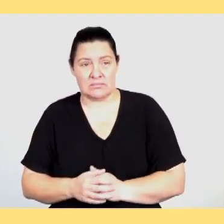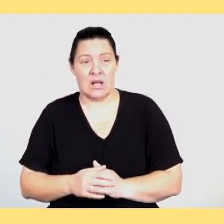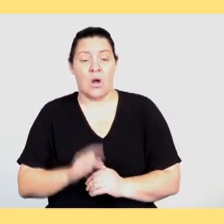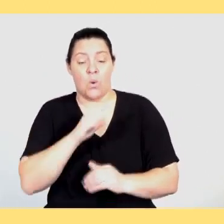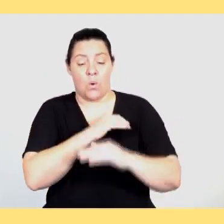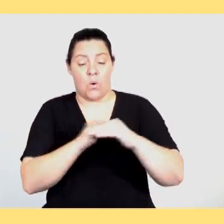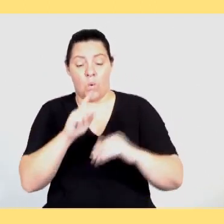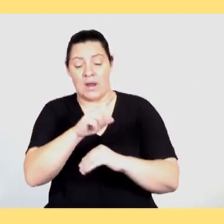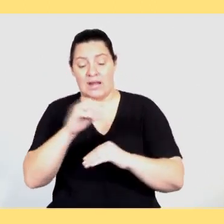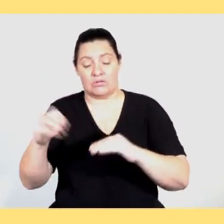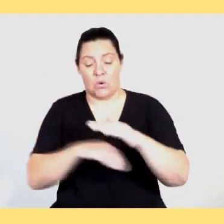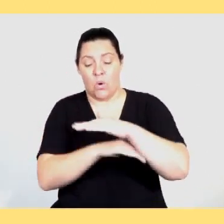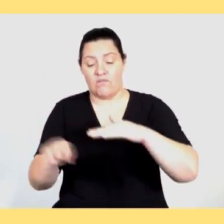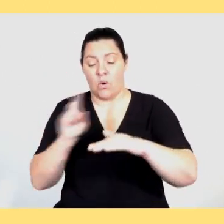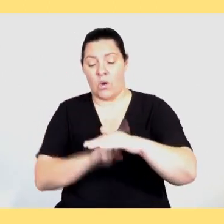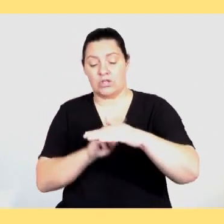100 over